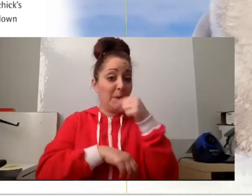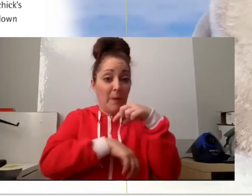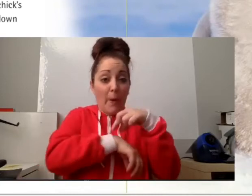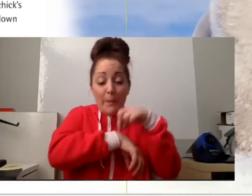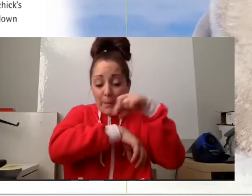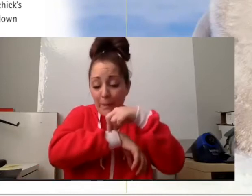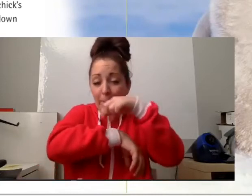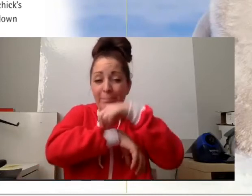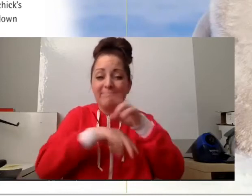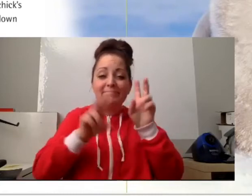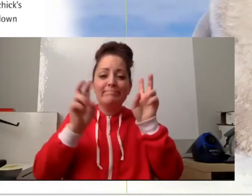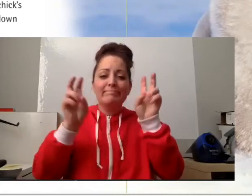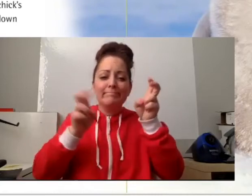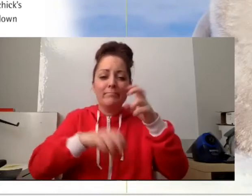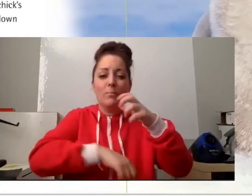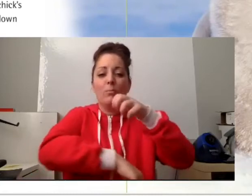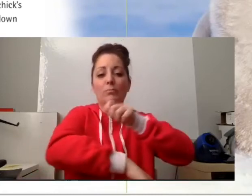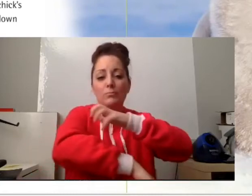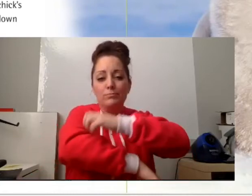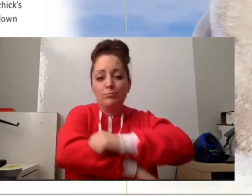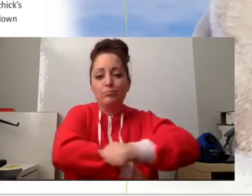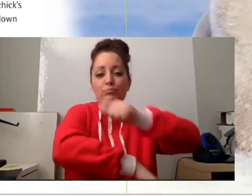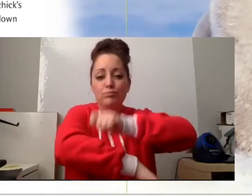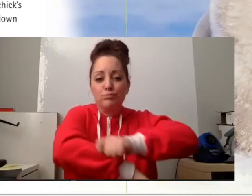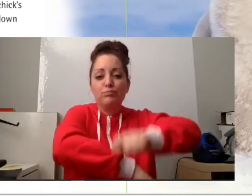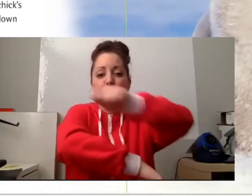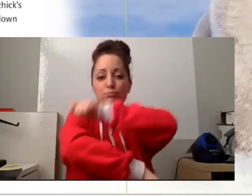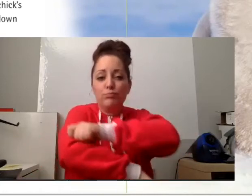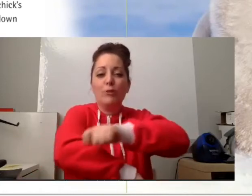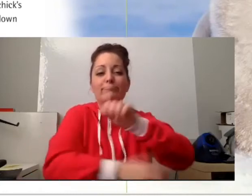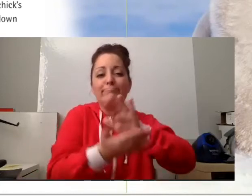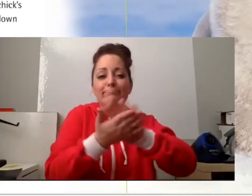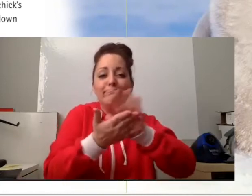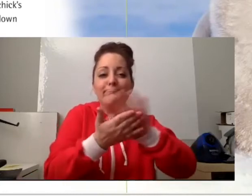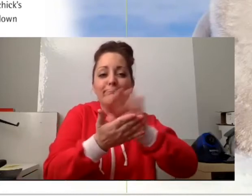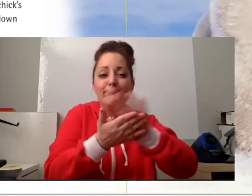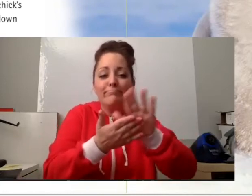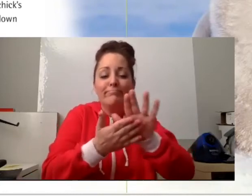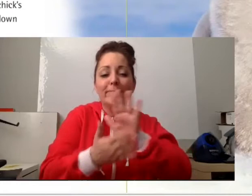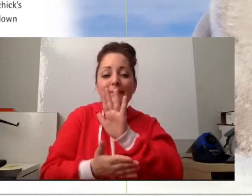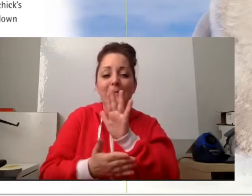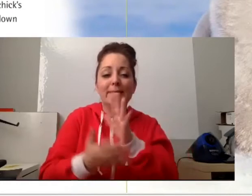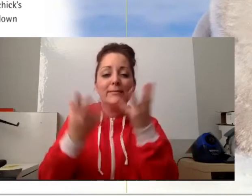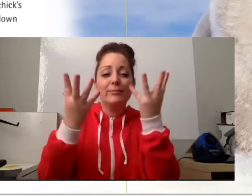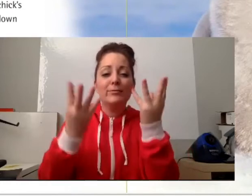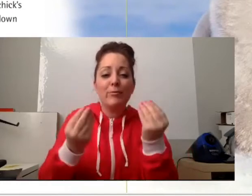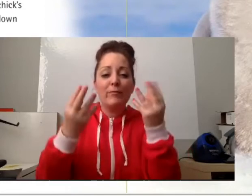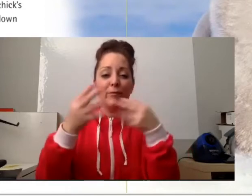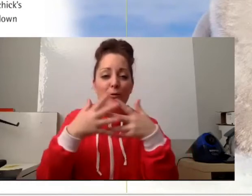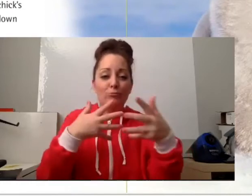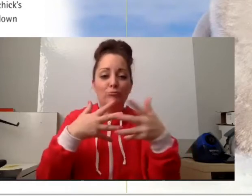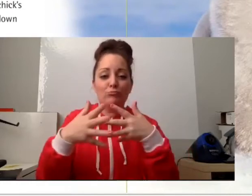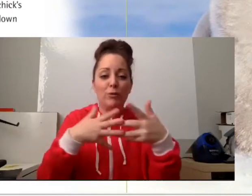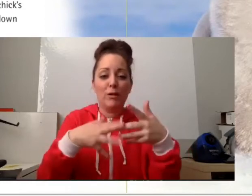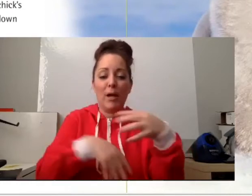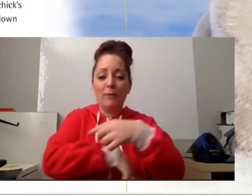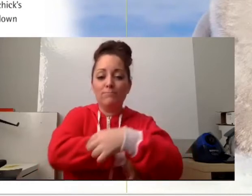With her beak, she brushes his soft gray down.